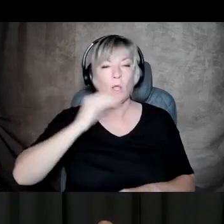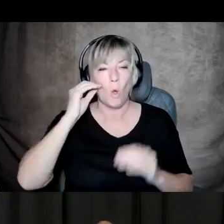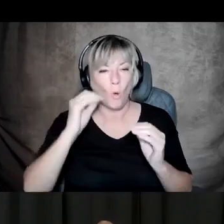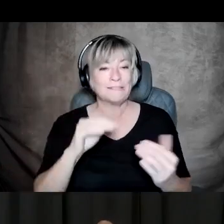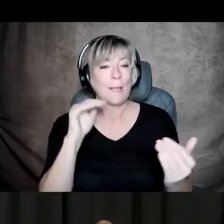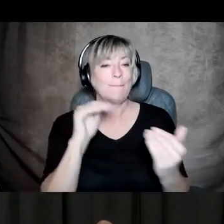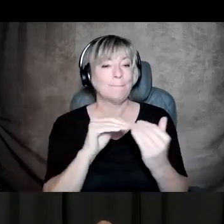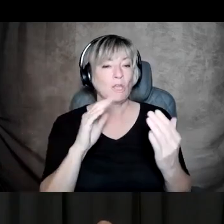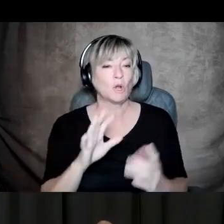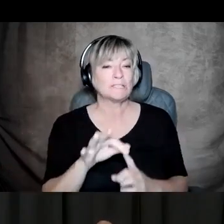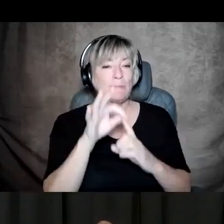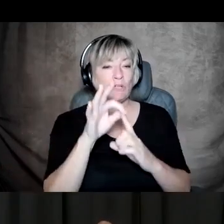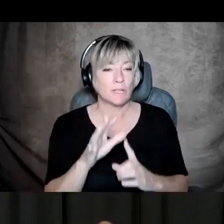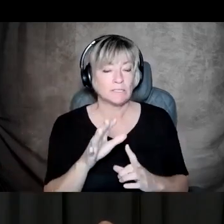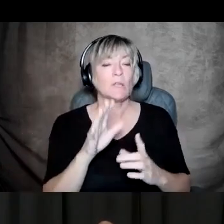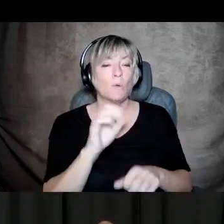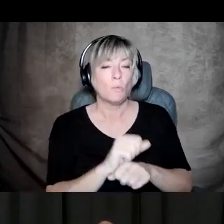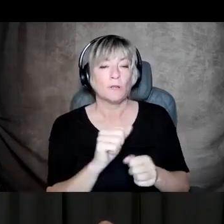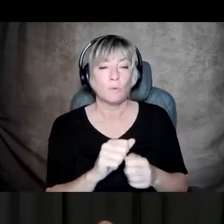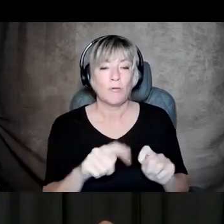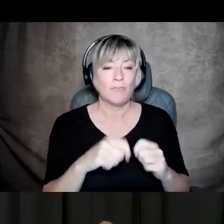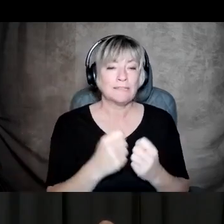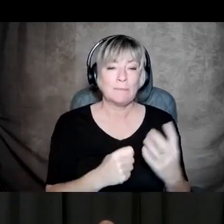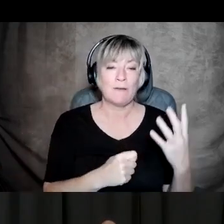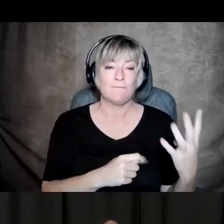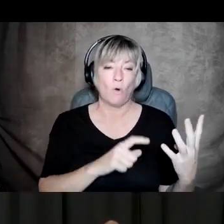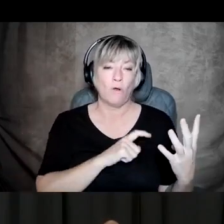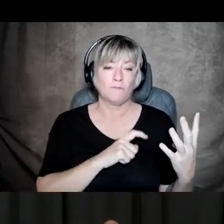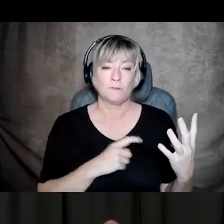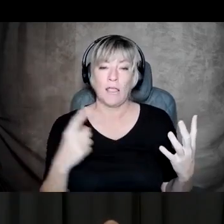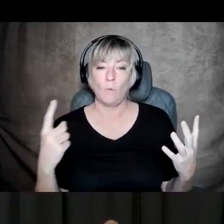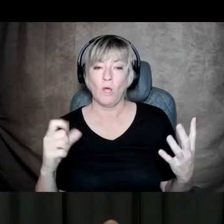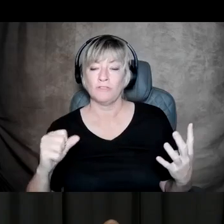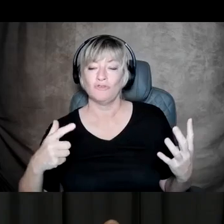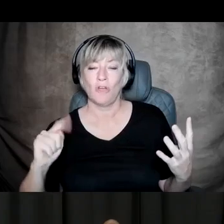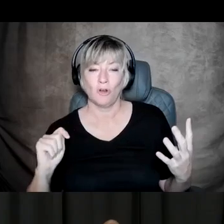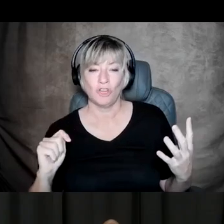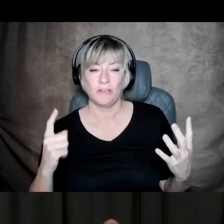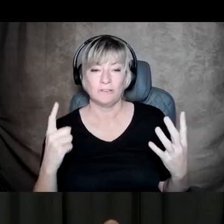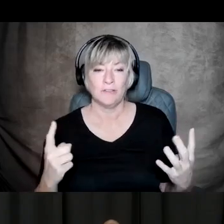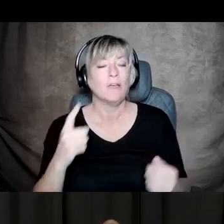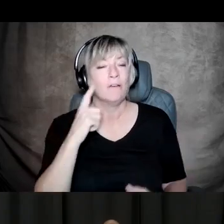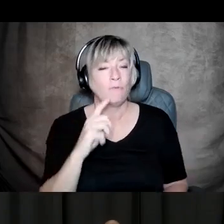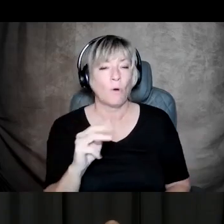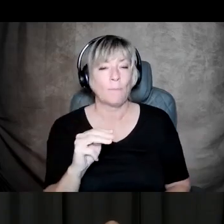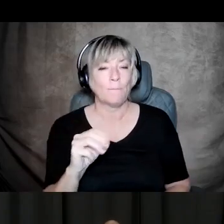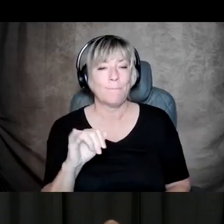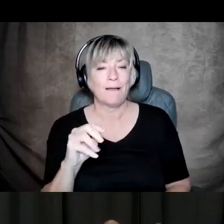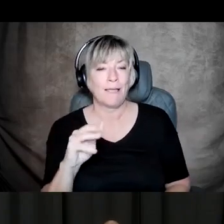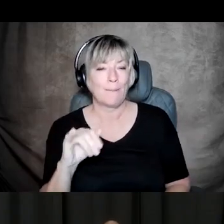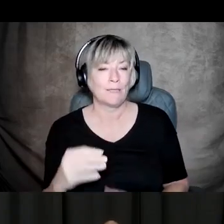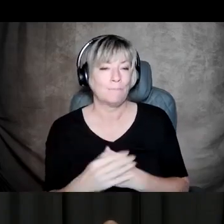specialists working with a team of 4 officers and 1 sergeant for the Miami Beach Police Department.